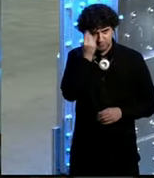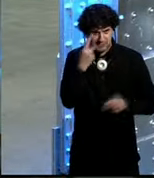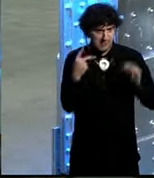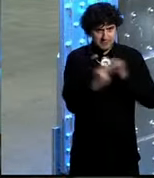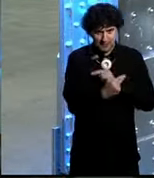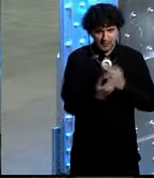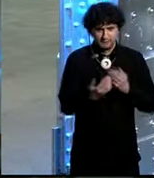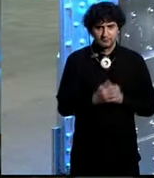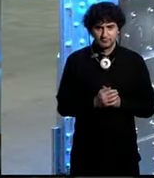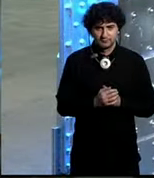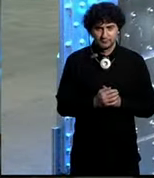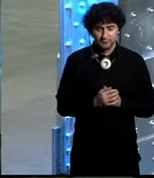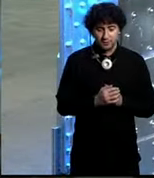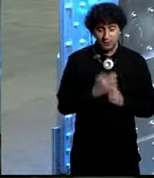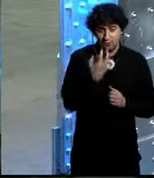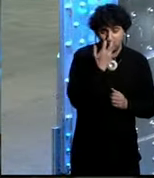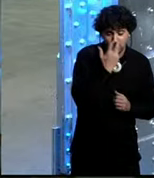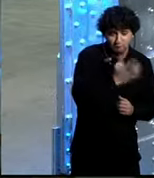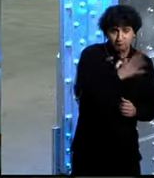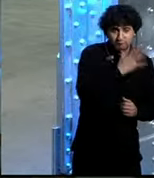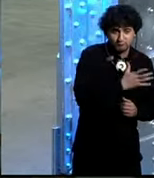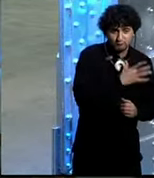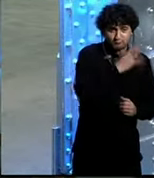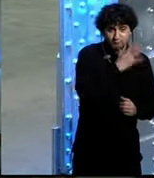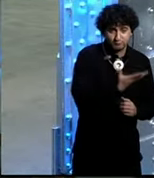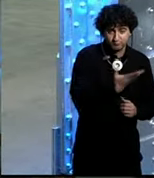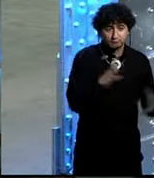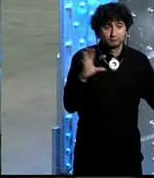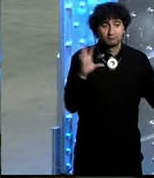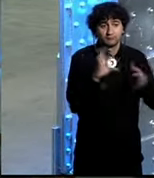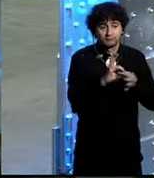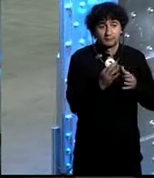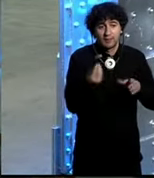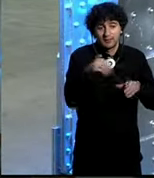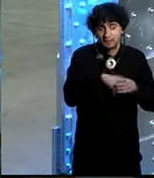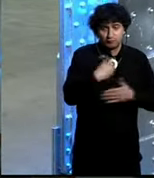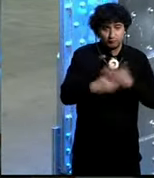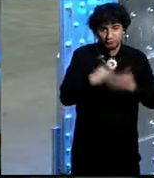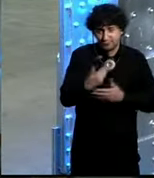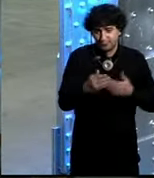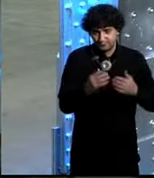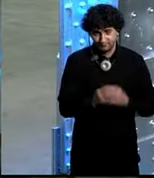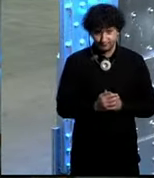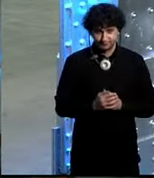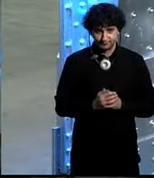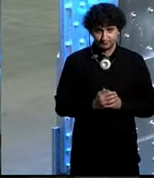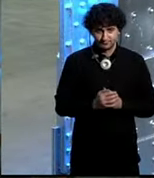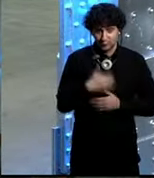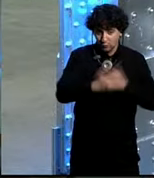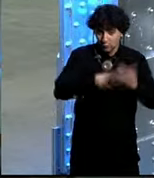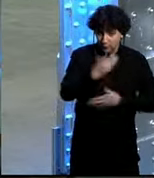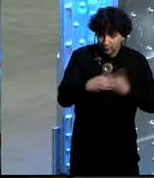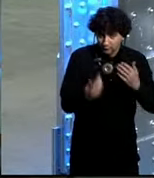I think it is going to happen. It's unstoppable, and it's part of the